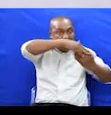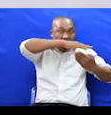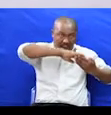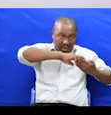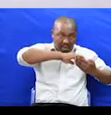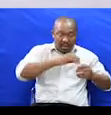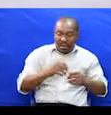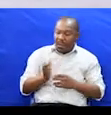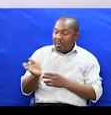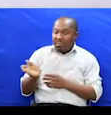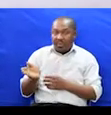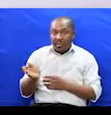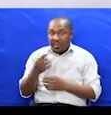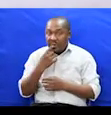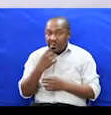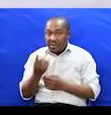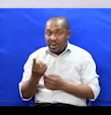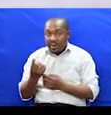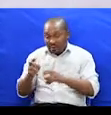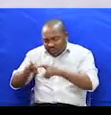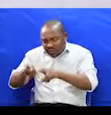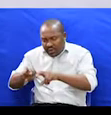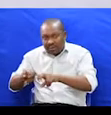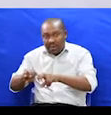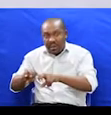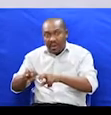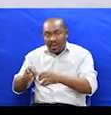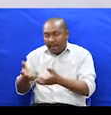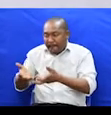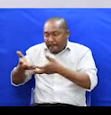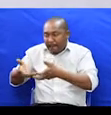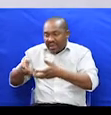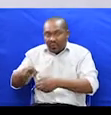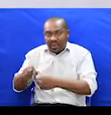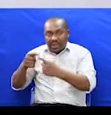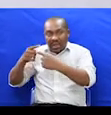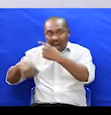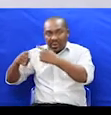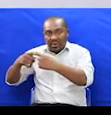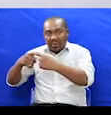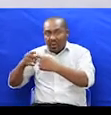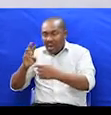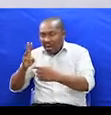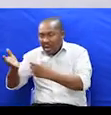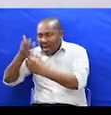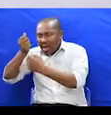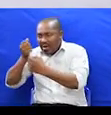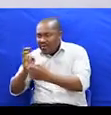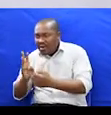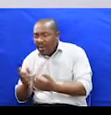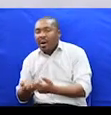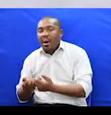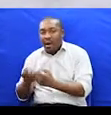charge. And Rutherford, he came to investigate what the mass of this atom came from. He said